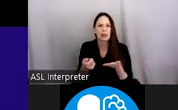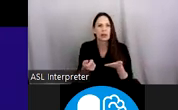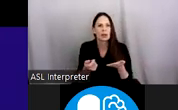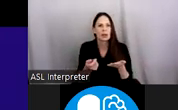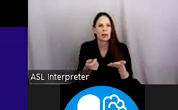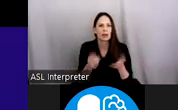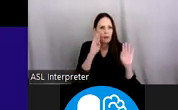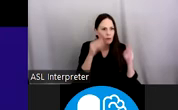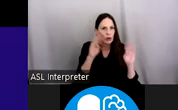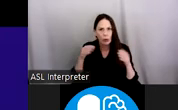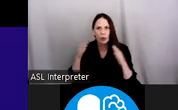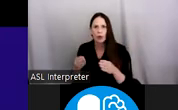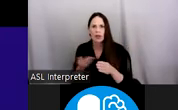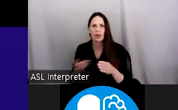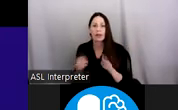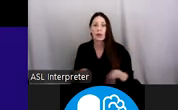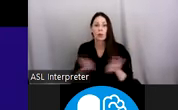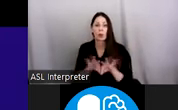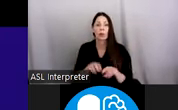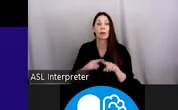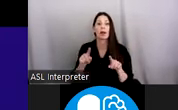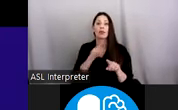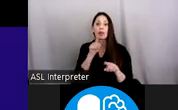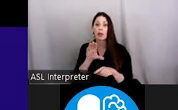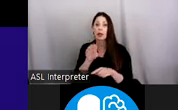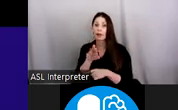us is our care coordination